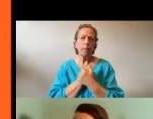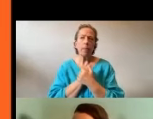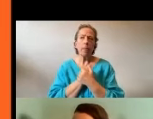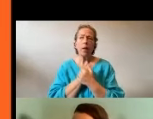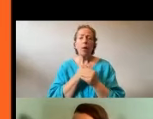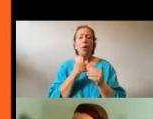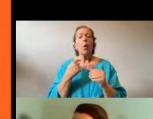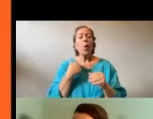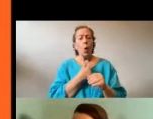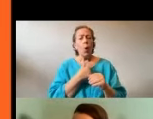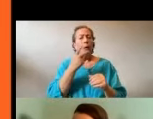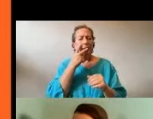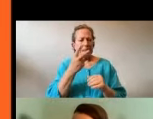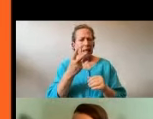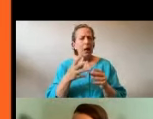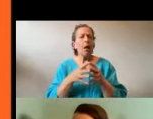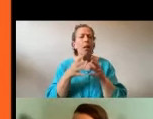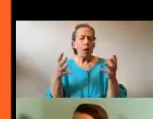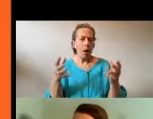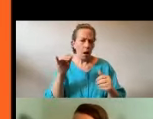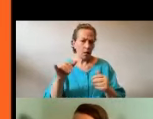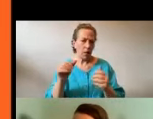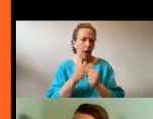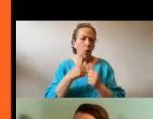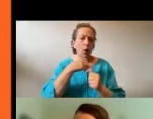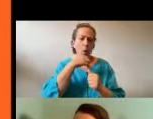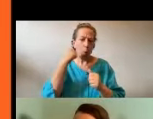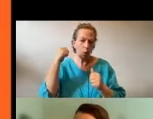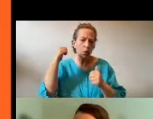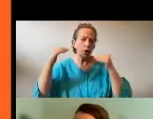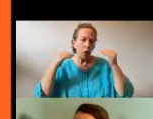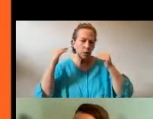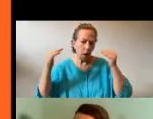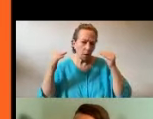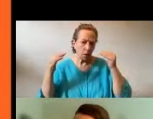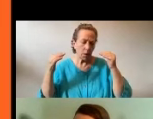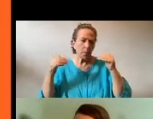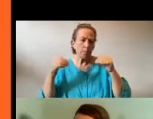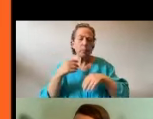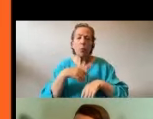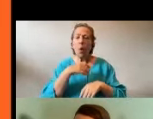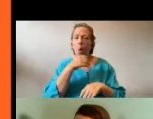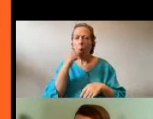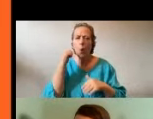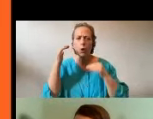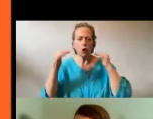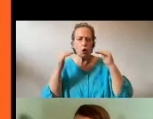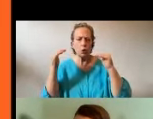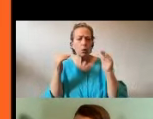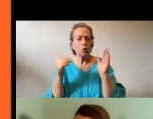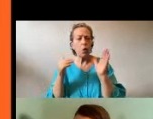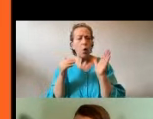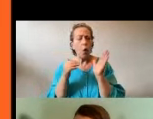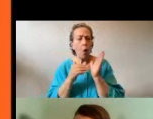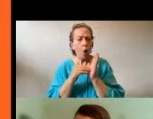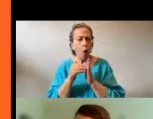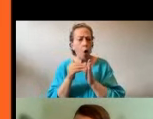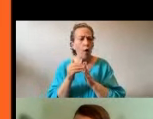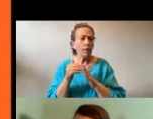see quite a bit of that too with older adults. A lot of times older adults will take their family members,